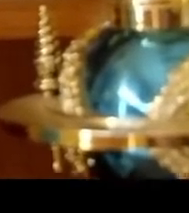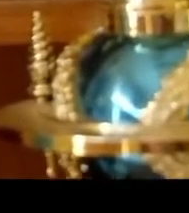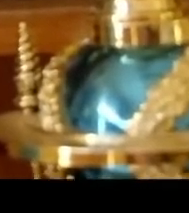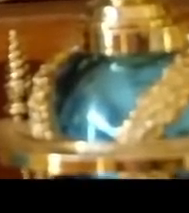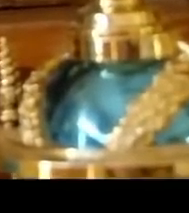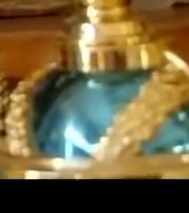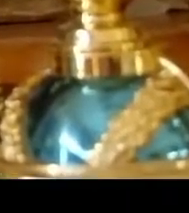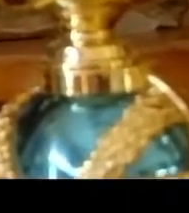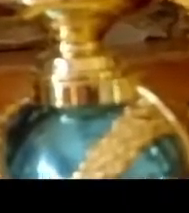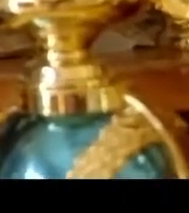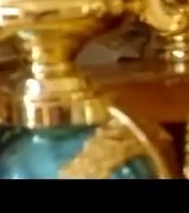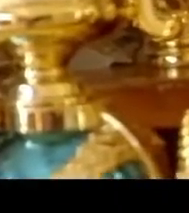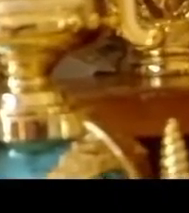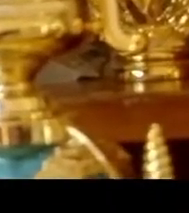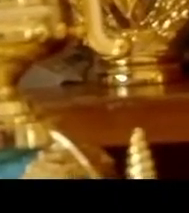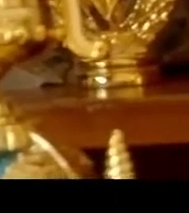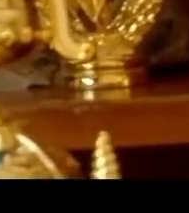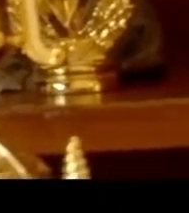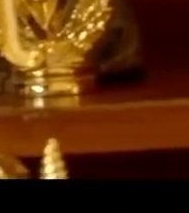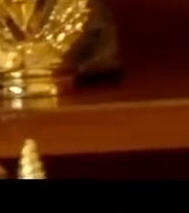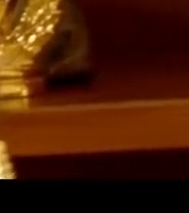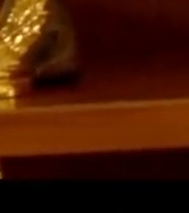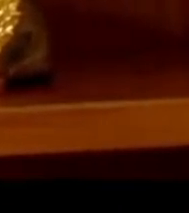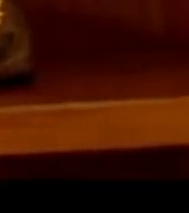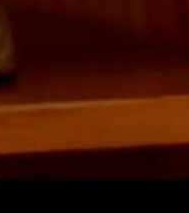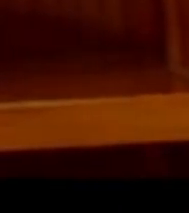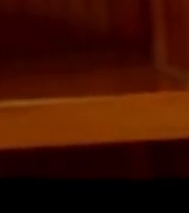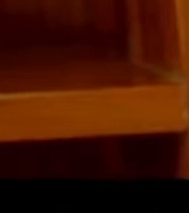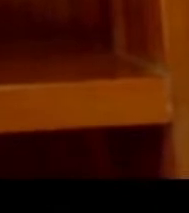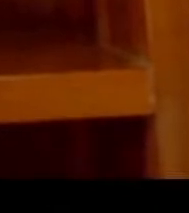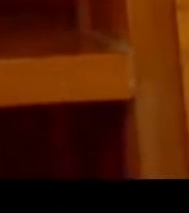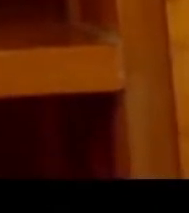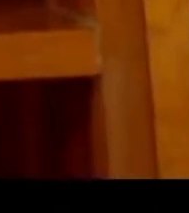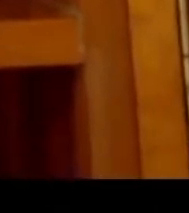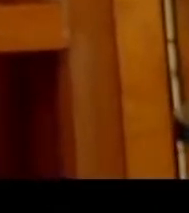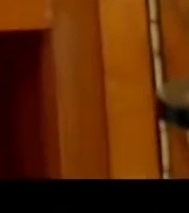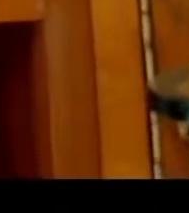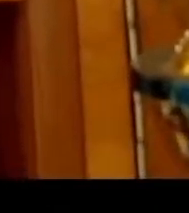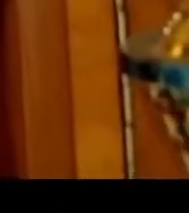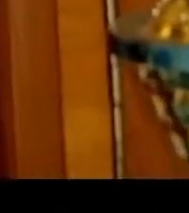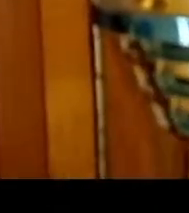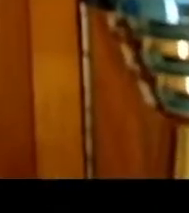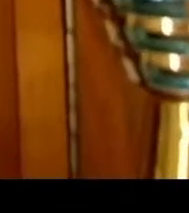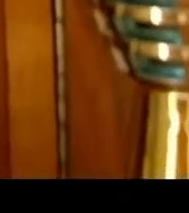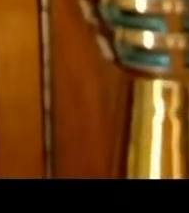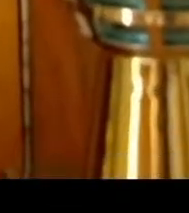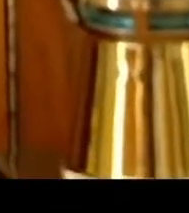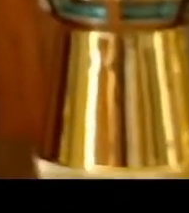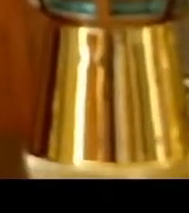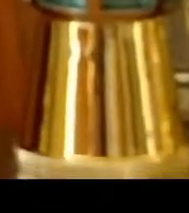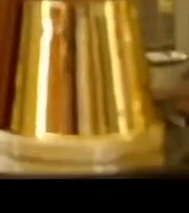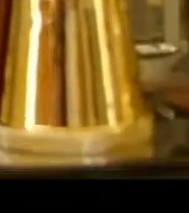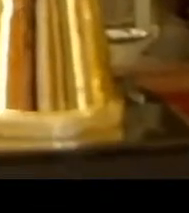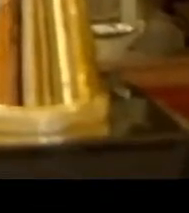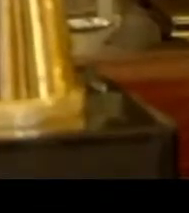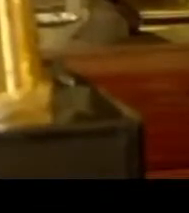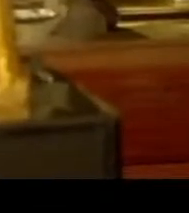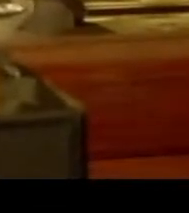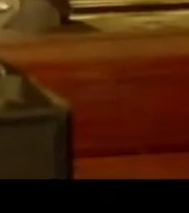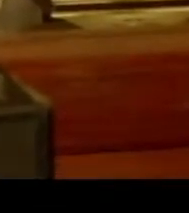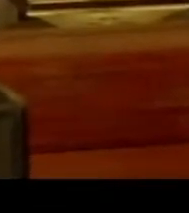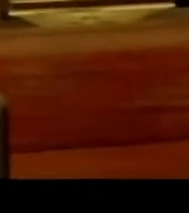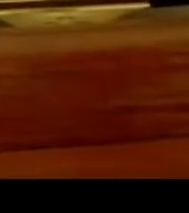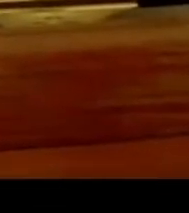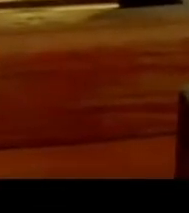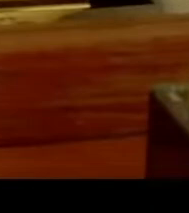very motivated and happy to participate in the activities. We have a project like CBC, Grade Tracker, and